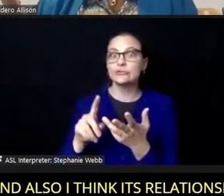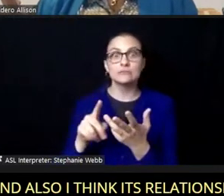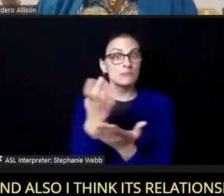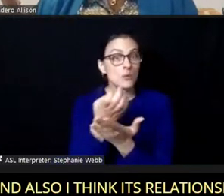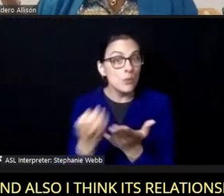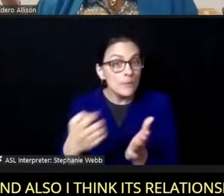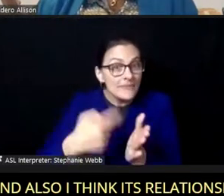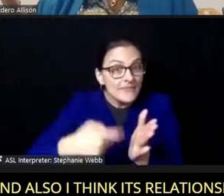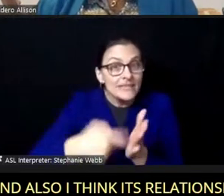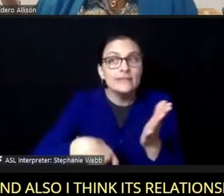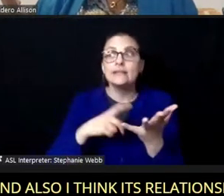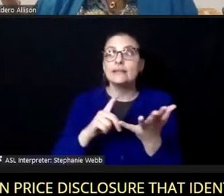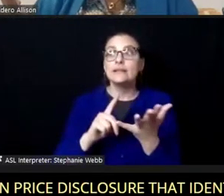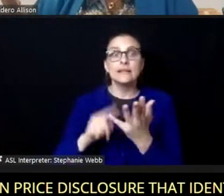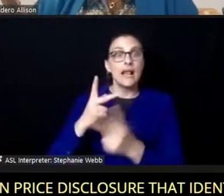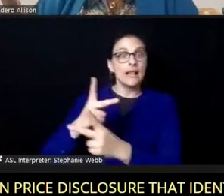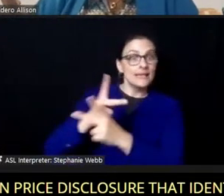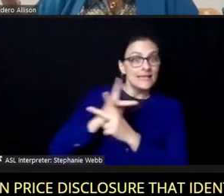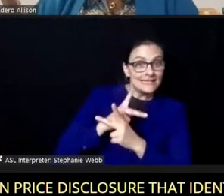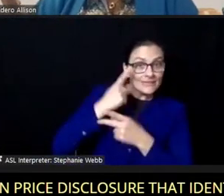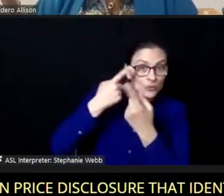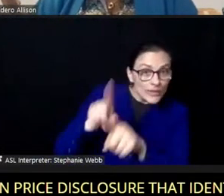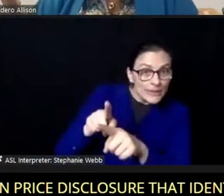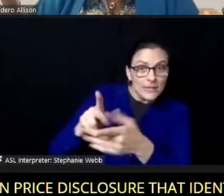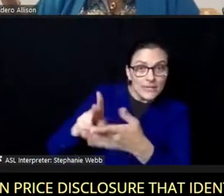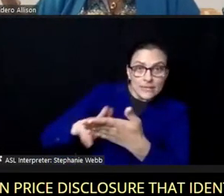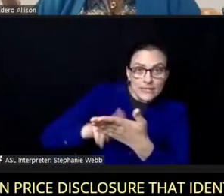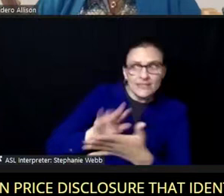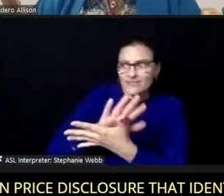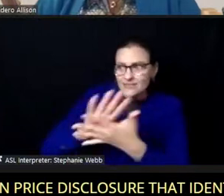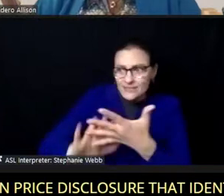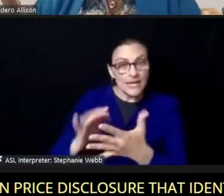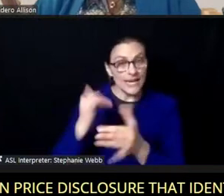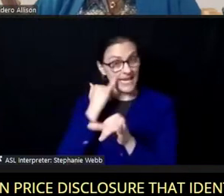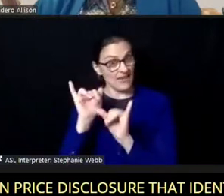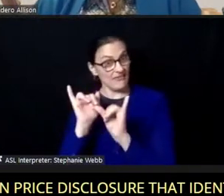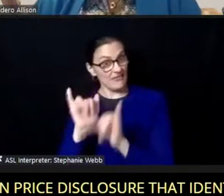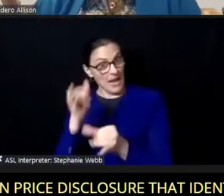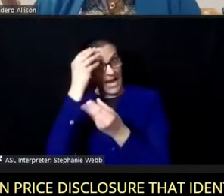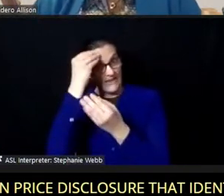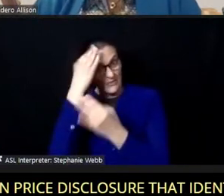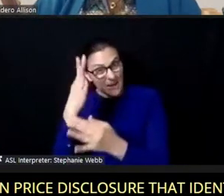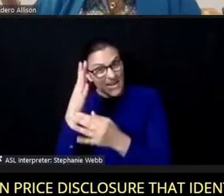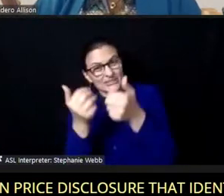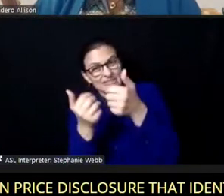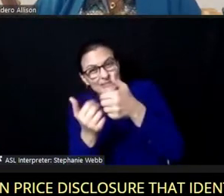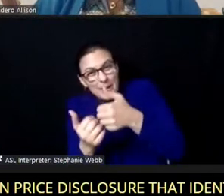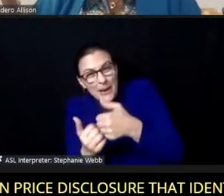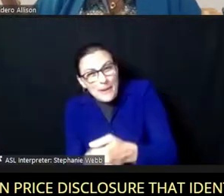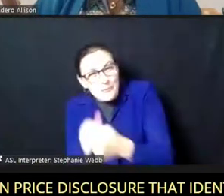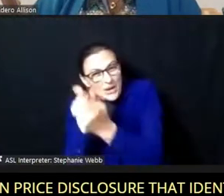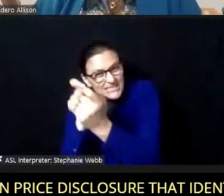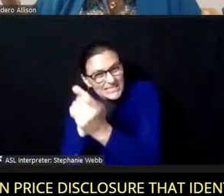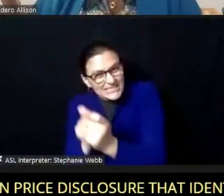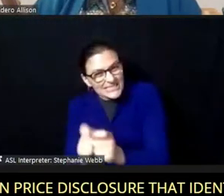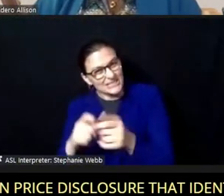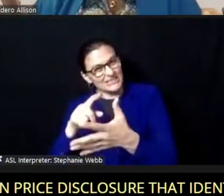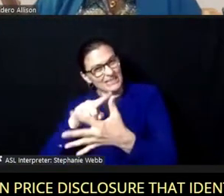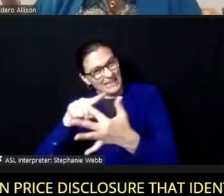agreements? You know, how would that information upfront be helpful to you in making that that purchase